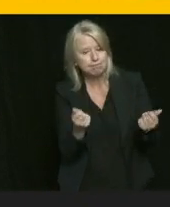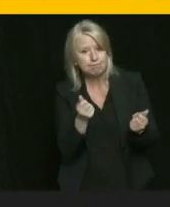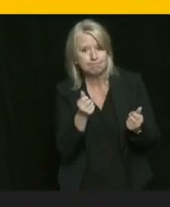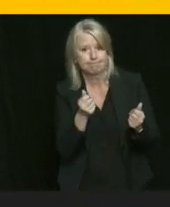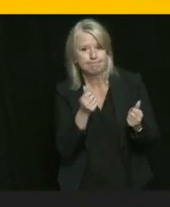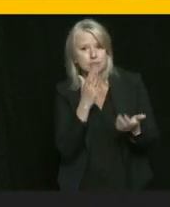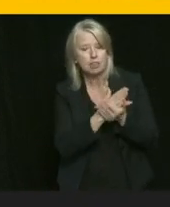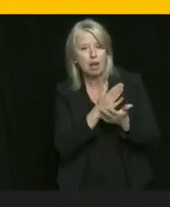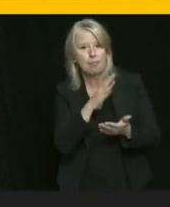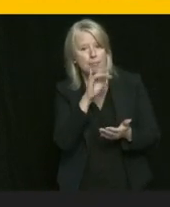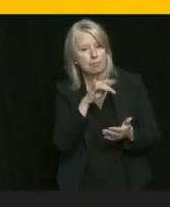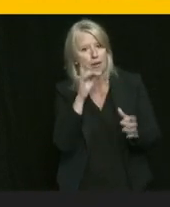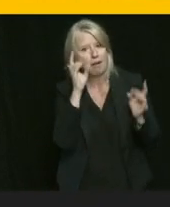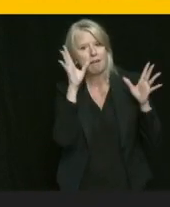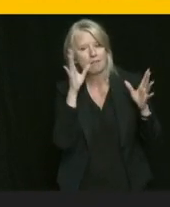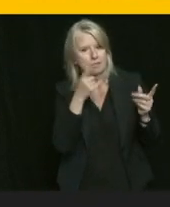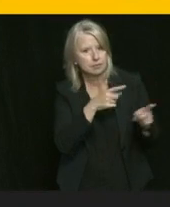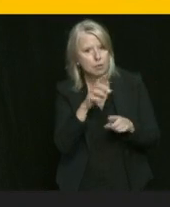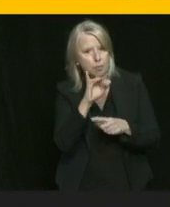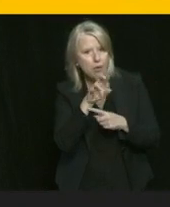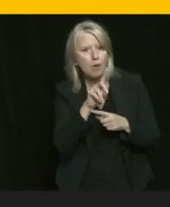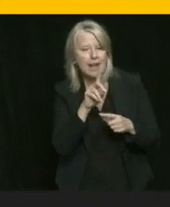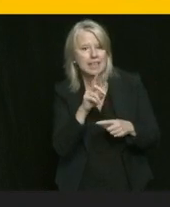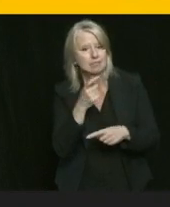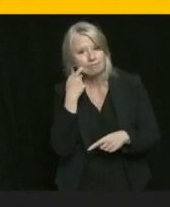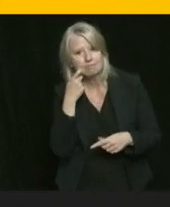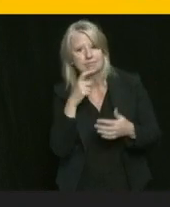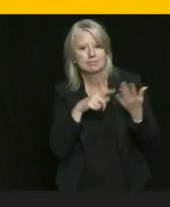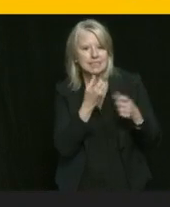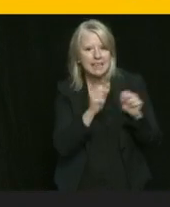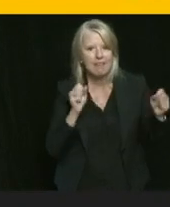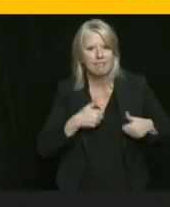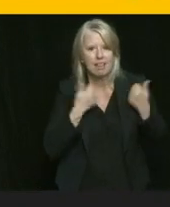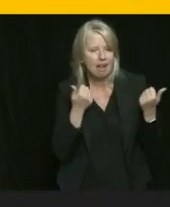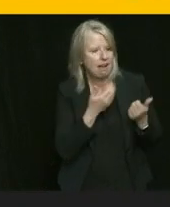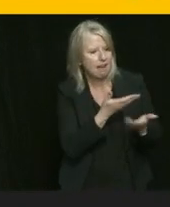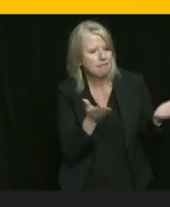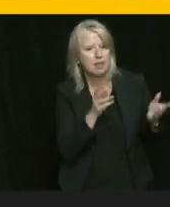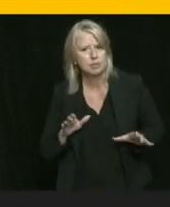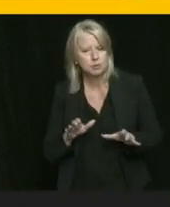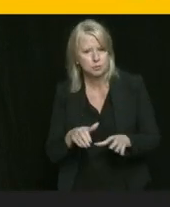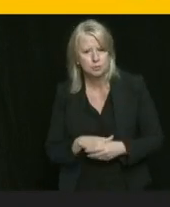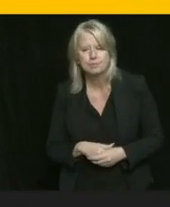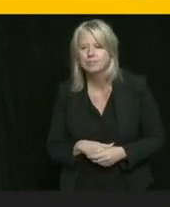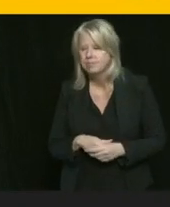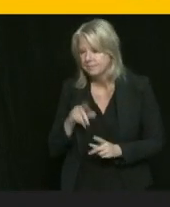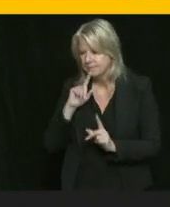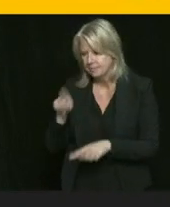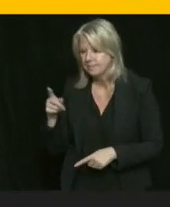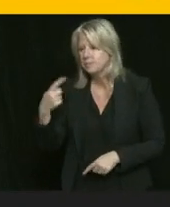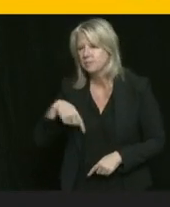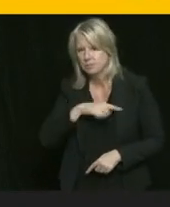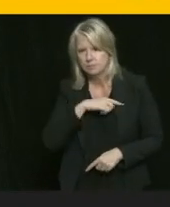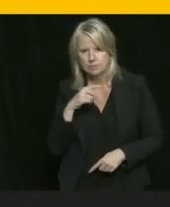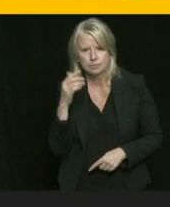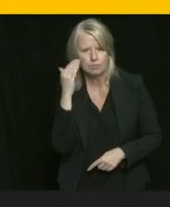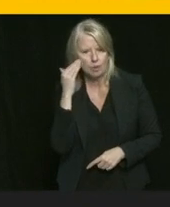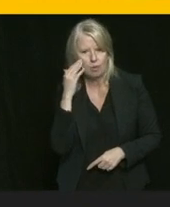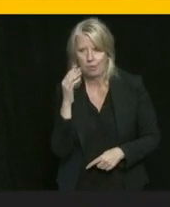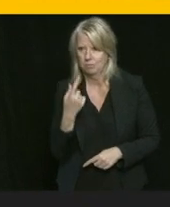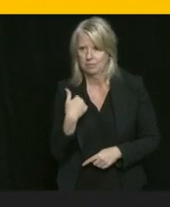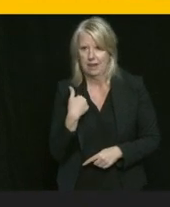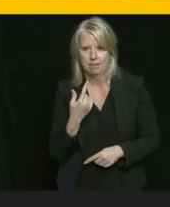stopping the opioid epidemic and saving lives of far too many people from all back. There is no one